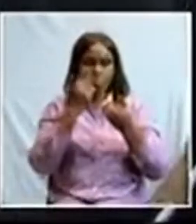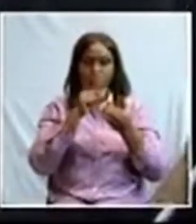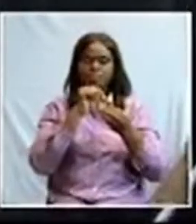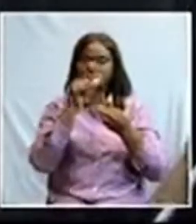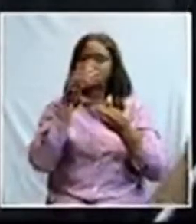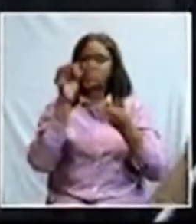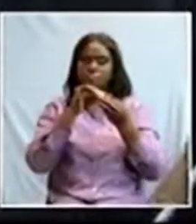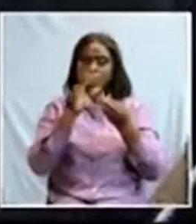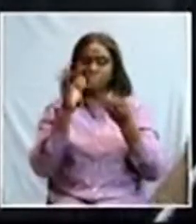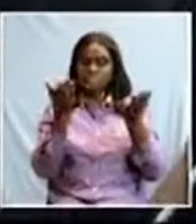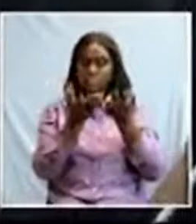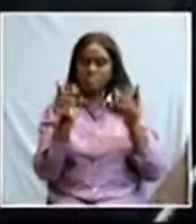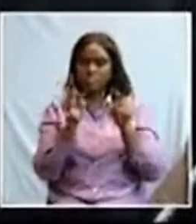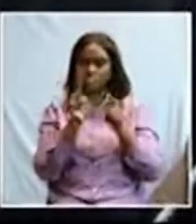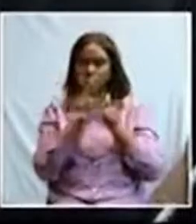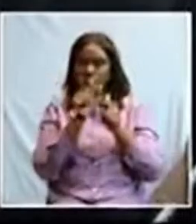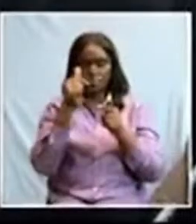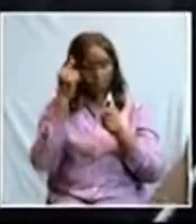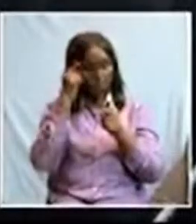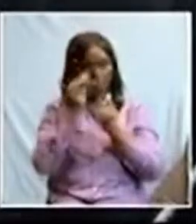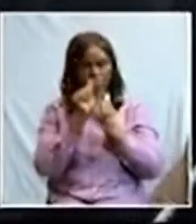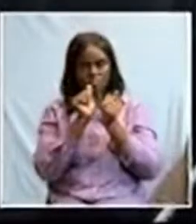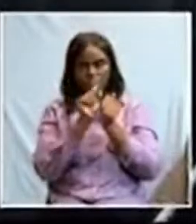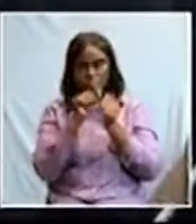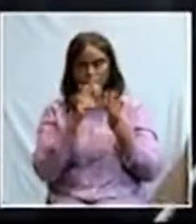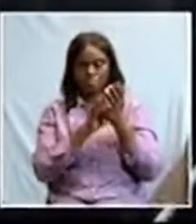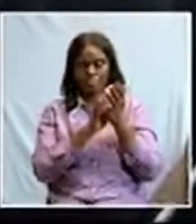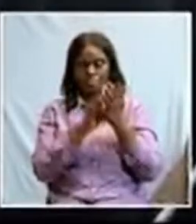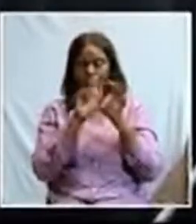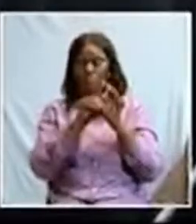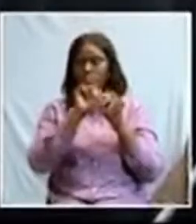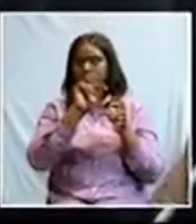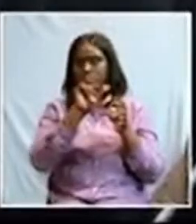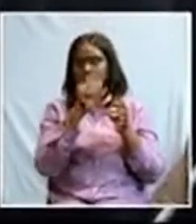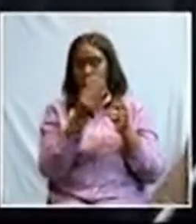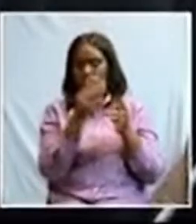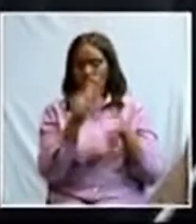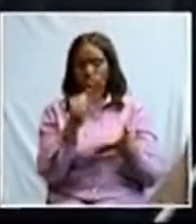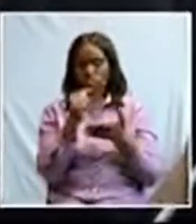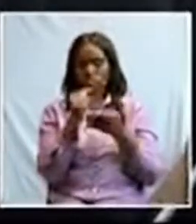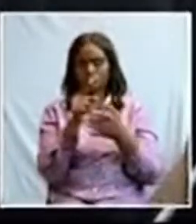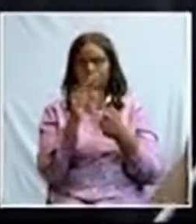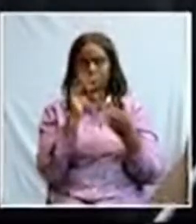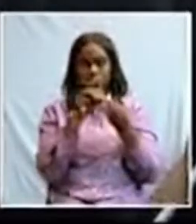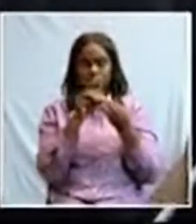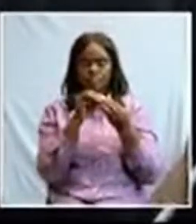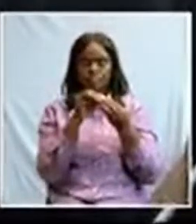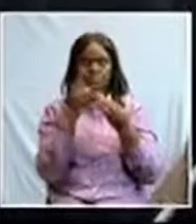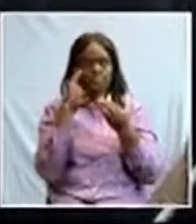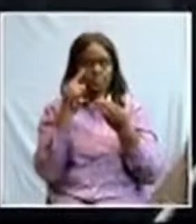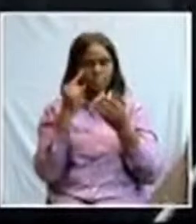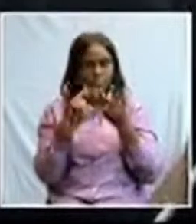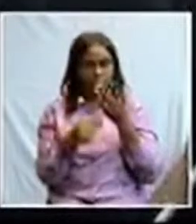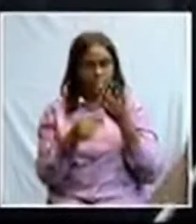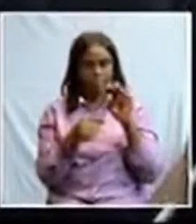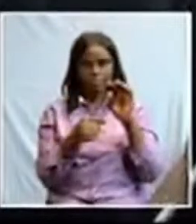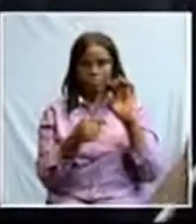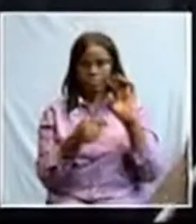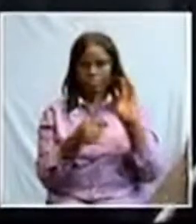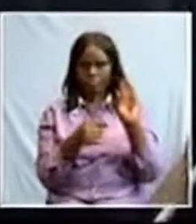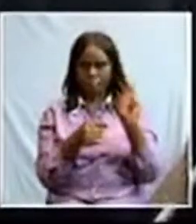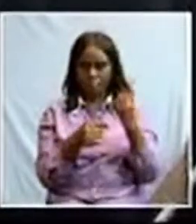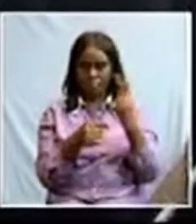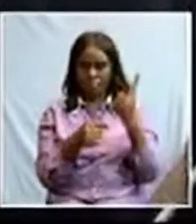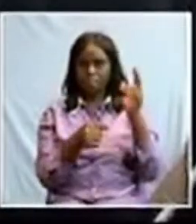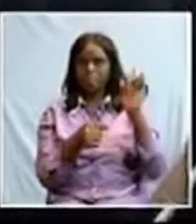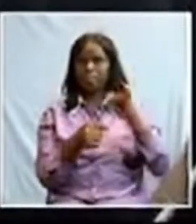up. In fact, they thought about that school in the 2024 budget, where they topped up for phase 2.